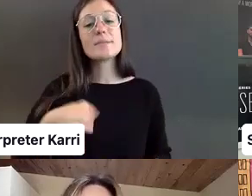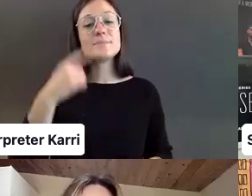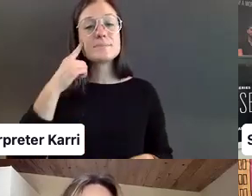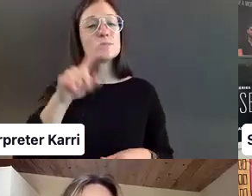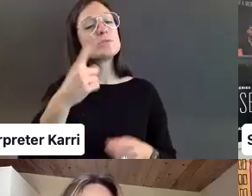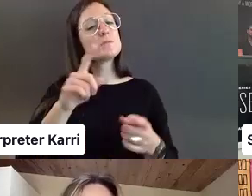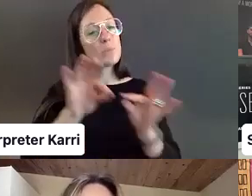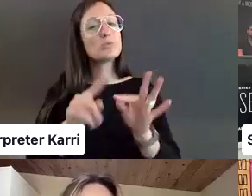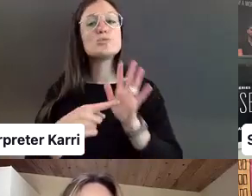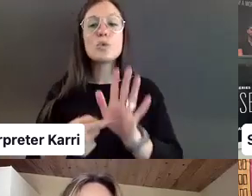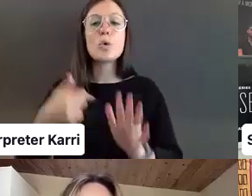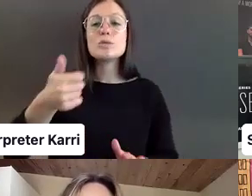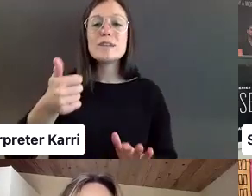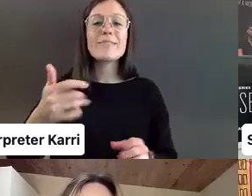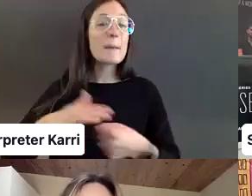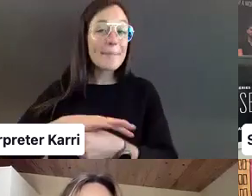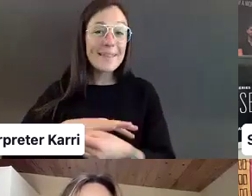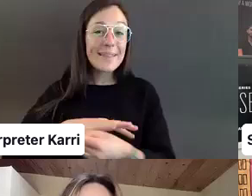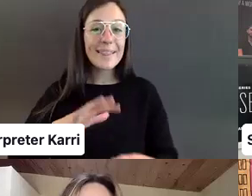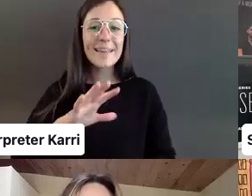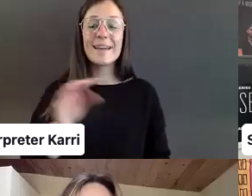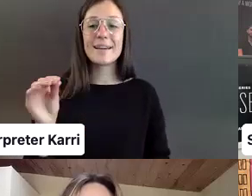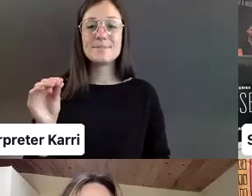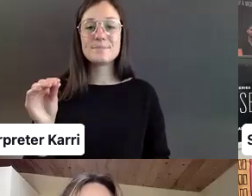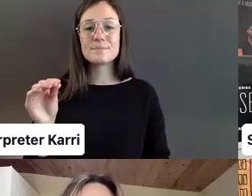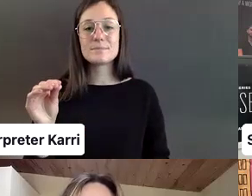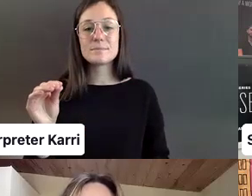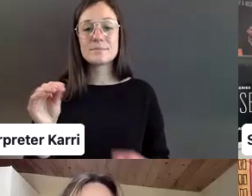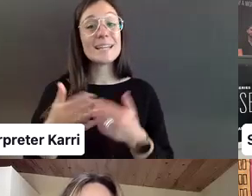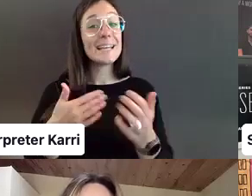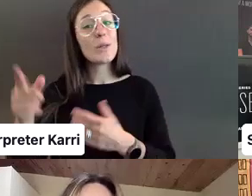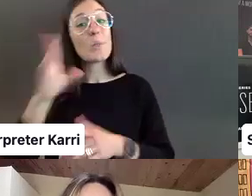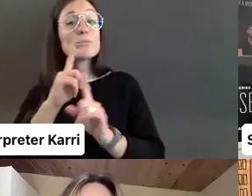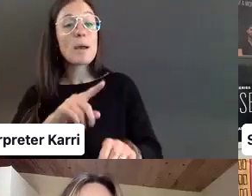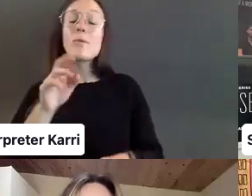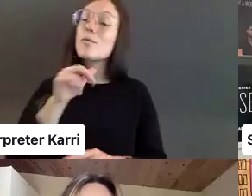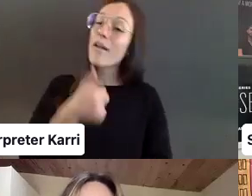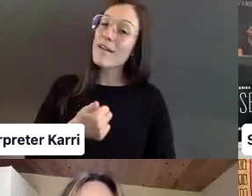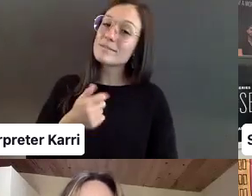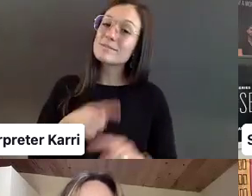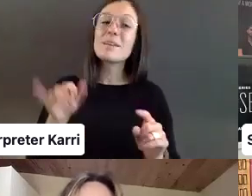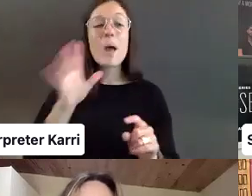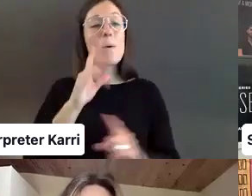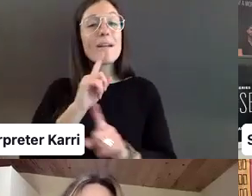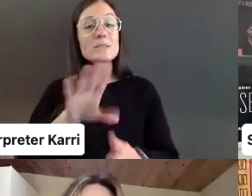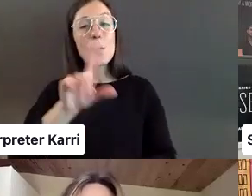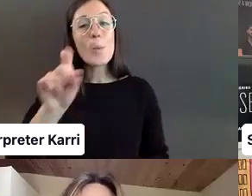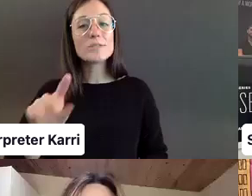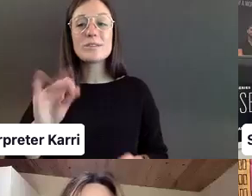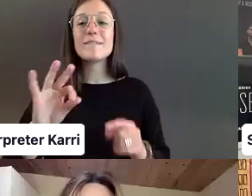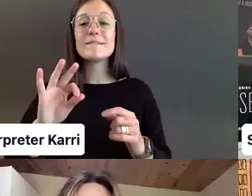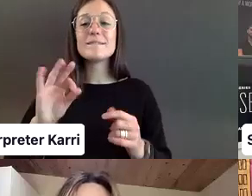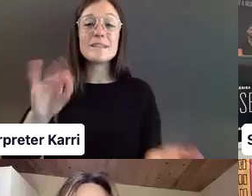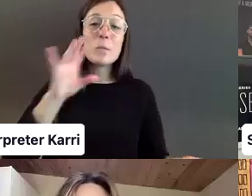them yourself completely, and they'll either respond or not, but that will answer your question of how happy you're